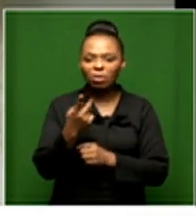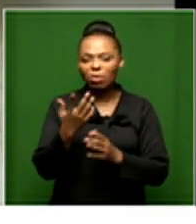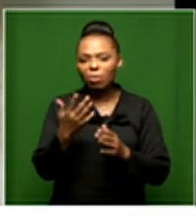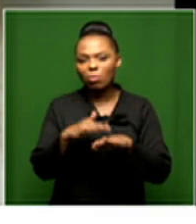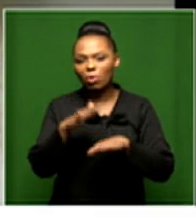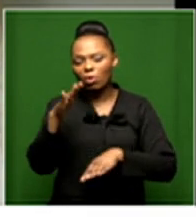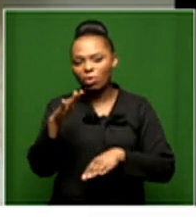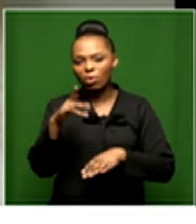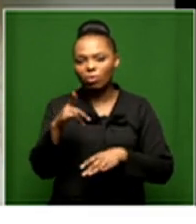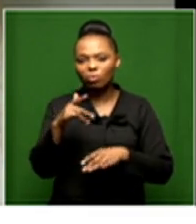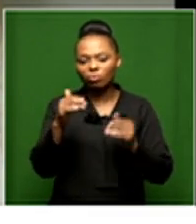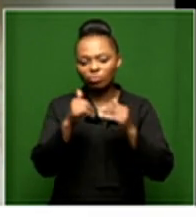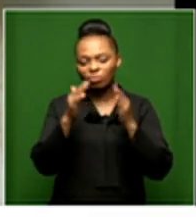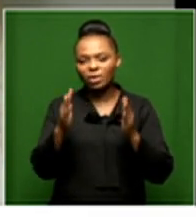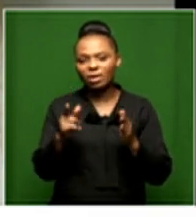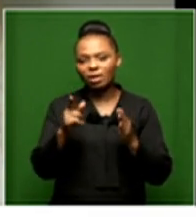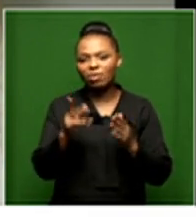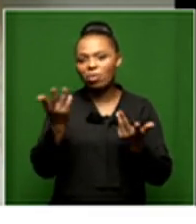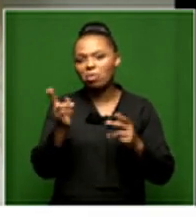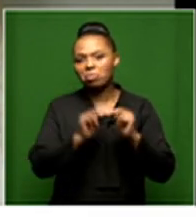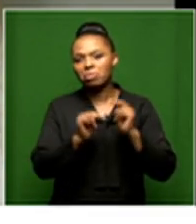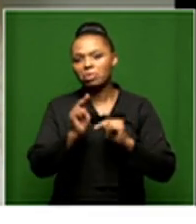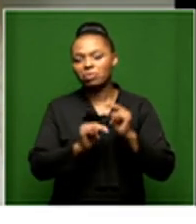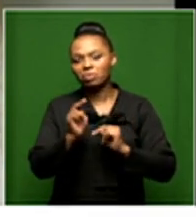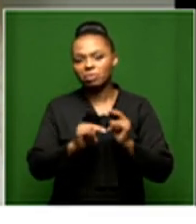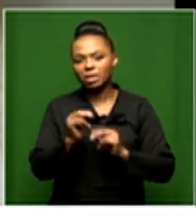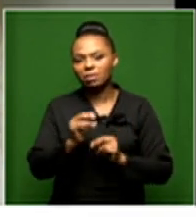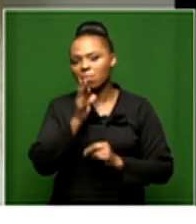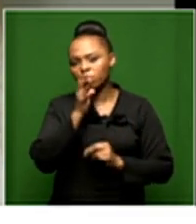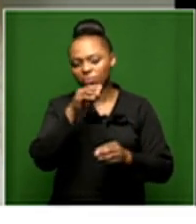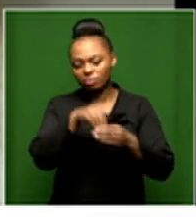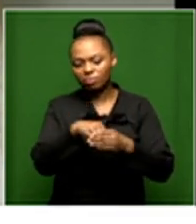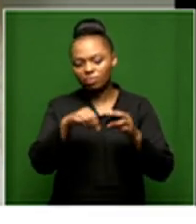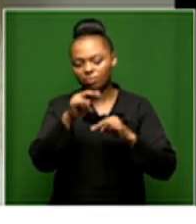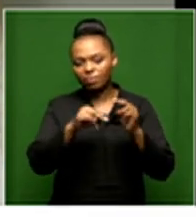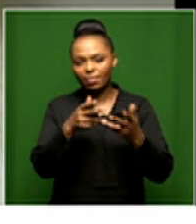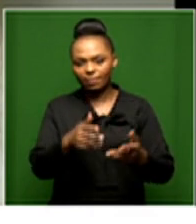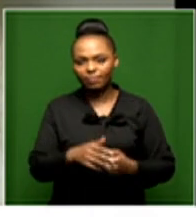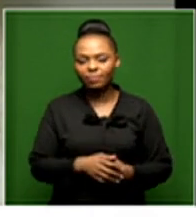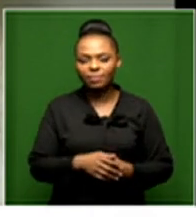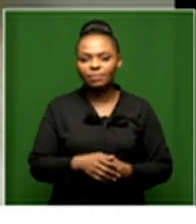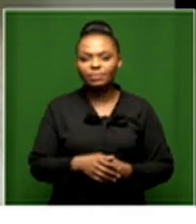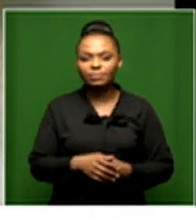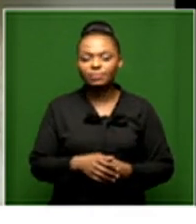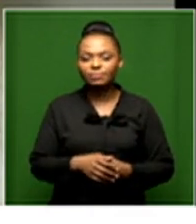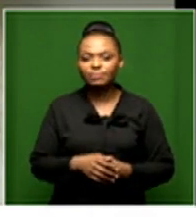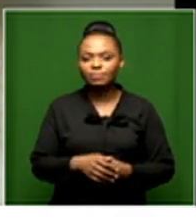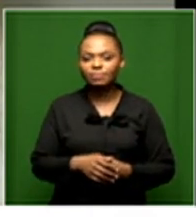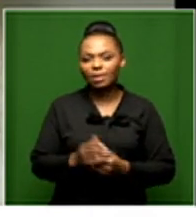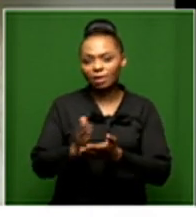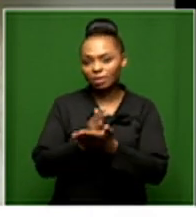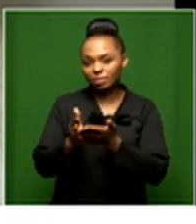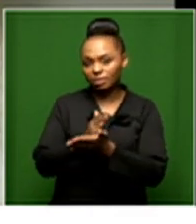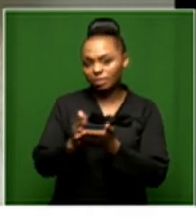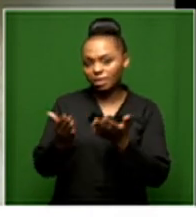in a estate. At Westbrook, we have such an estate where at the moment, if